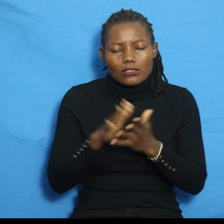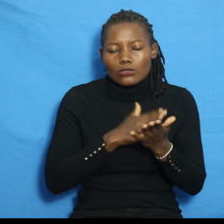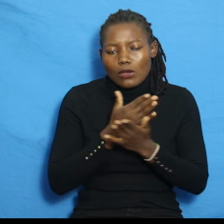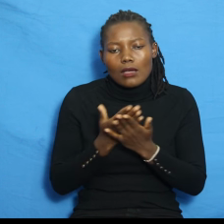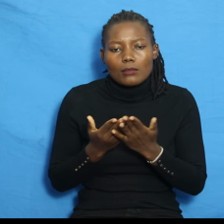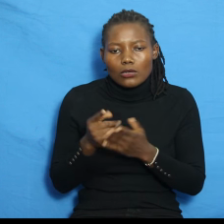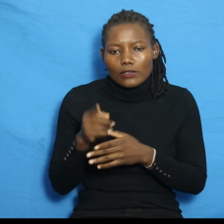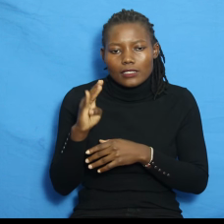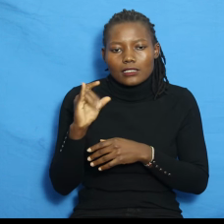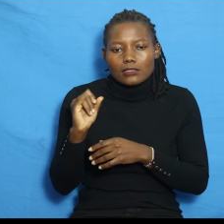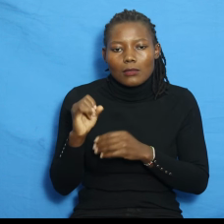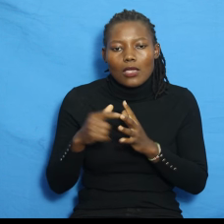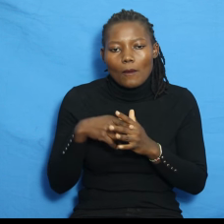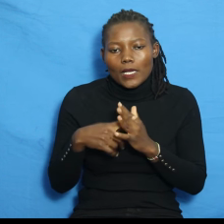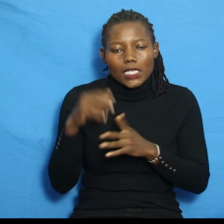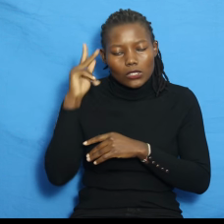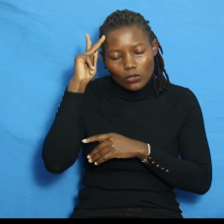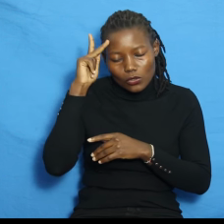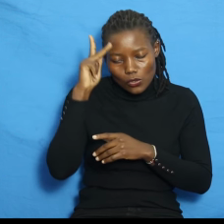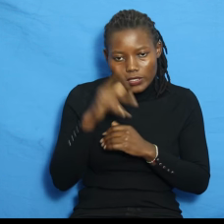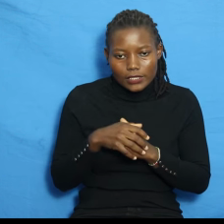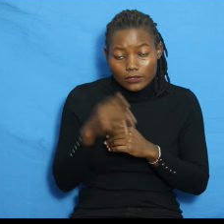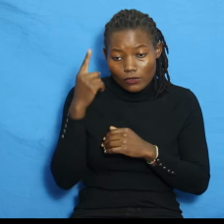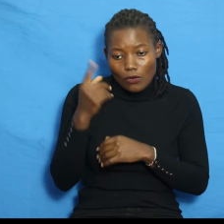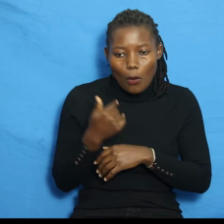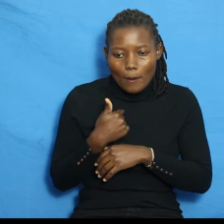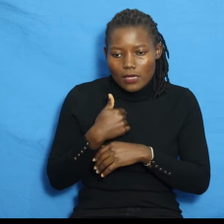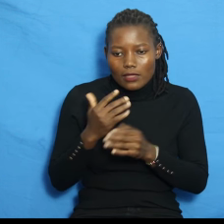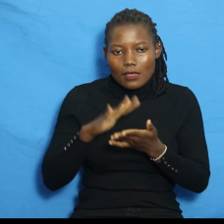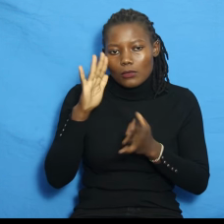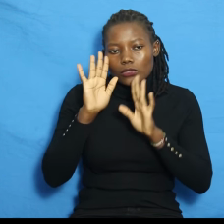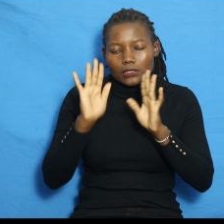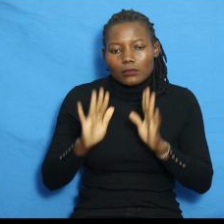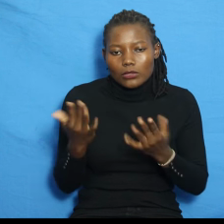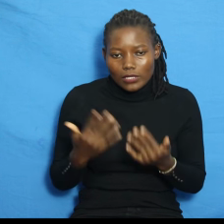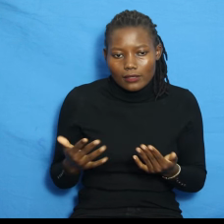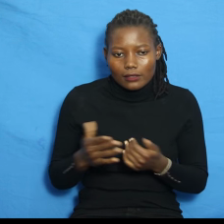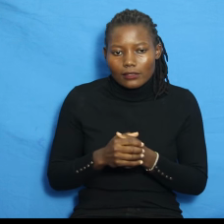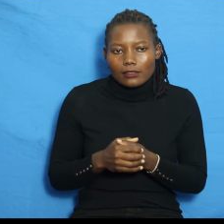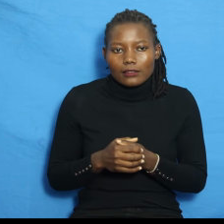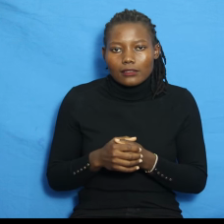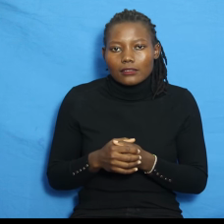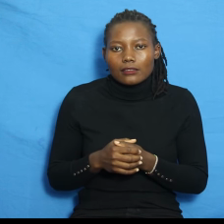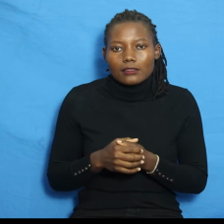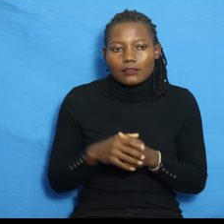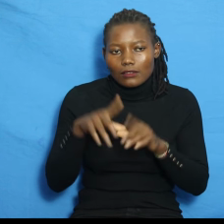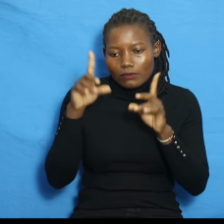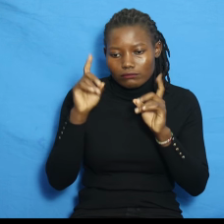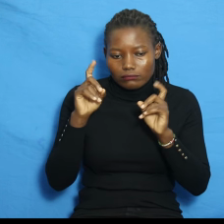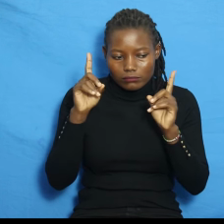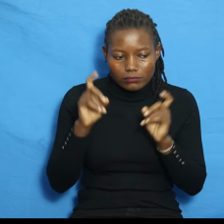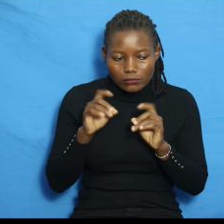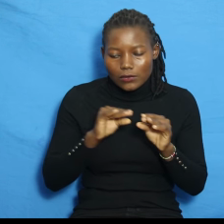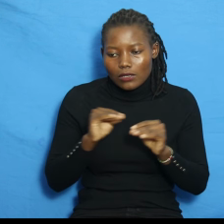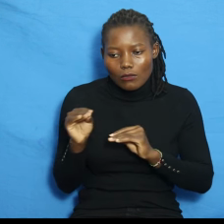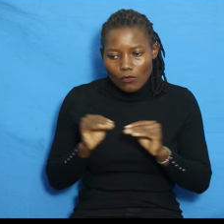this biomechanical knowledge. So for me, the most important thing is probably to photograph the